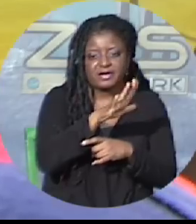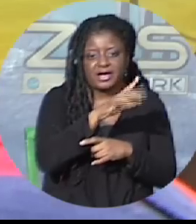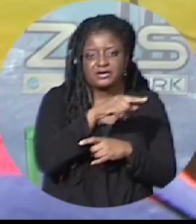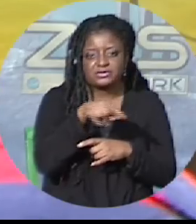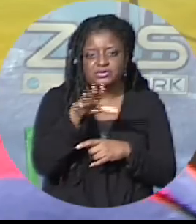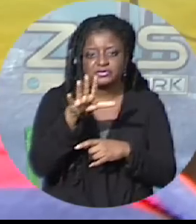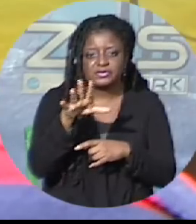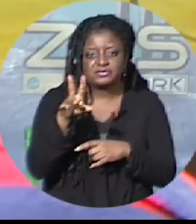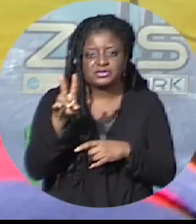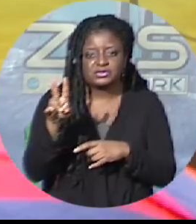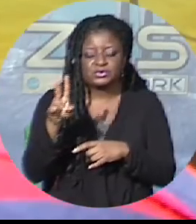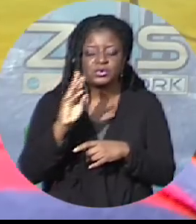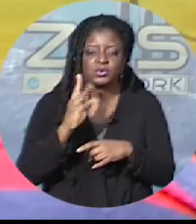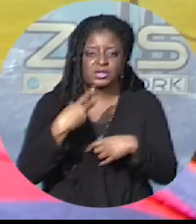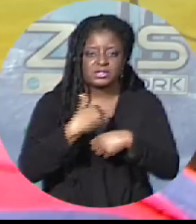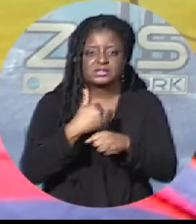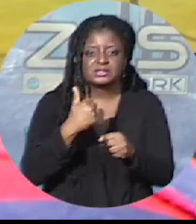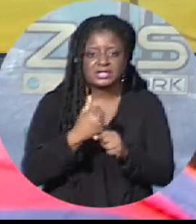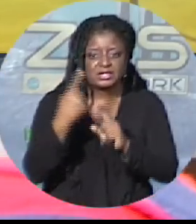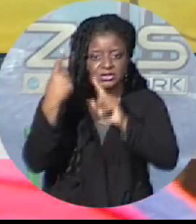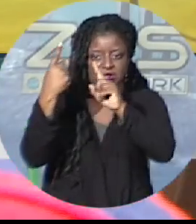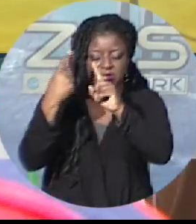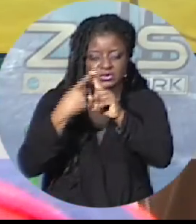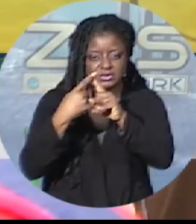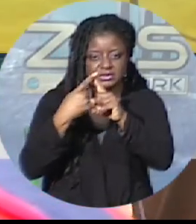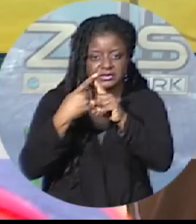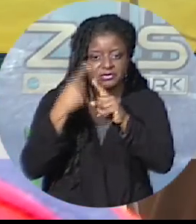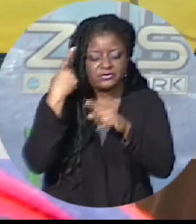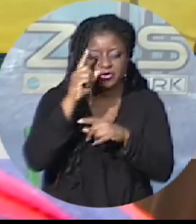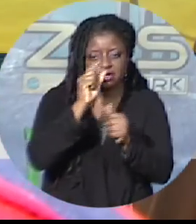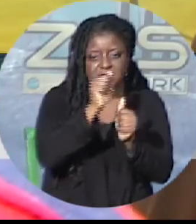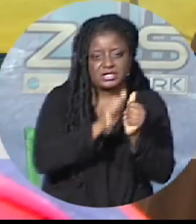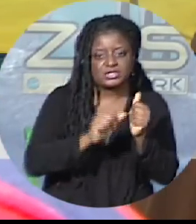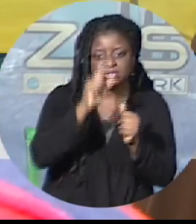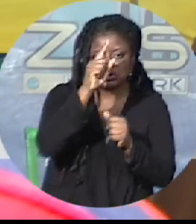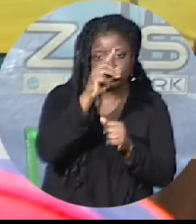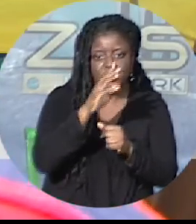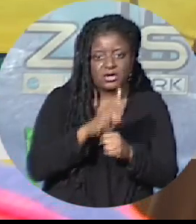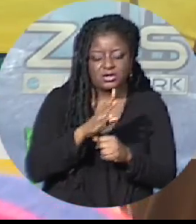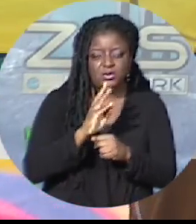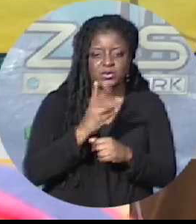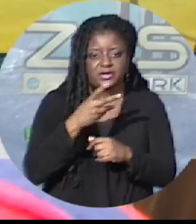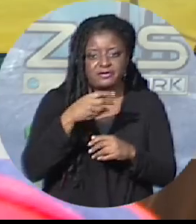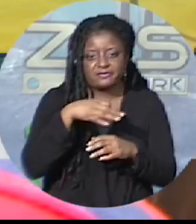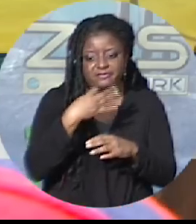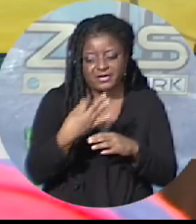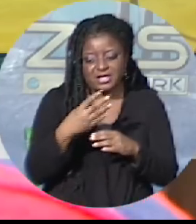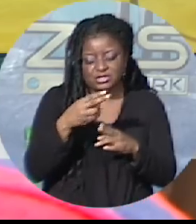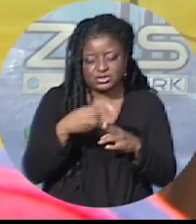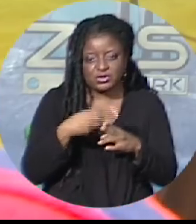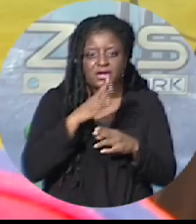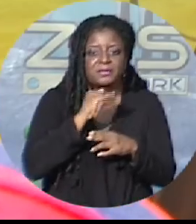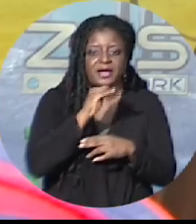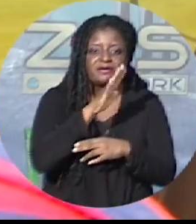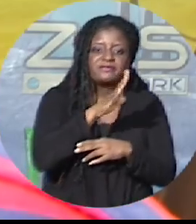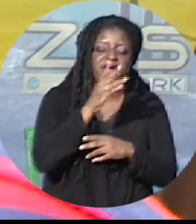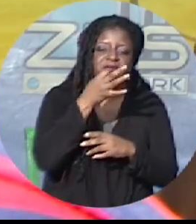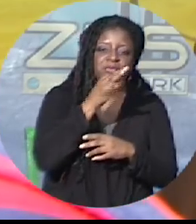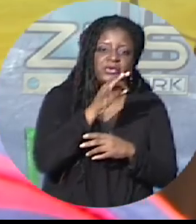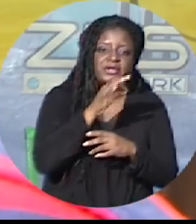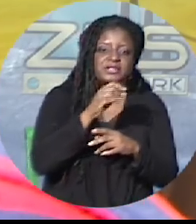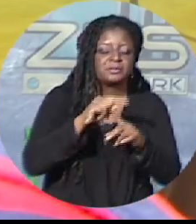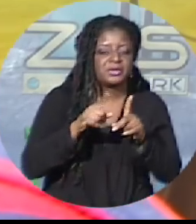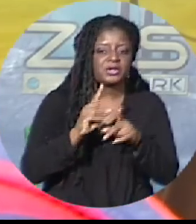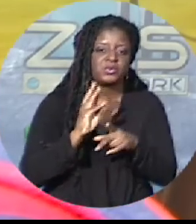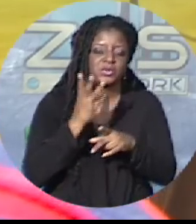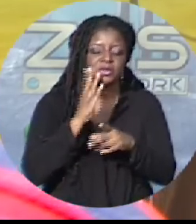75-52. We set goals in terms of each quarter, what we wanted to do, and fall short a little bit by 5 points, but hey, as the game goes on, we're going to get